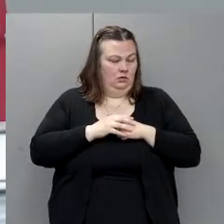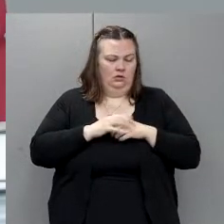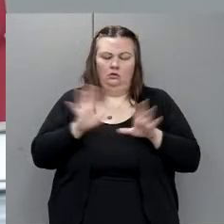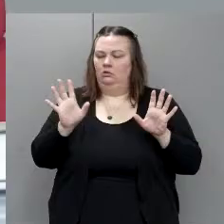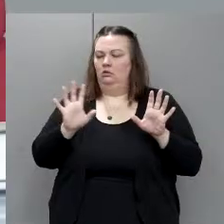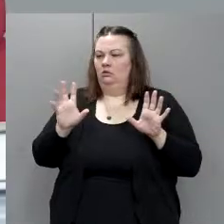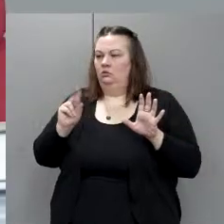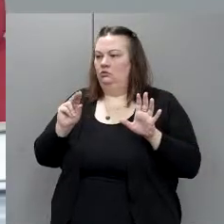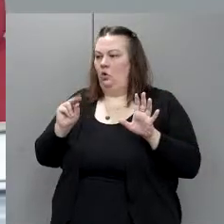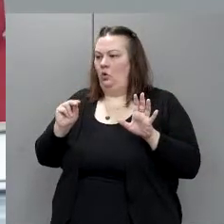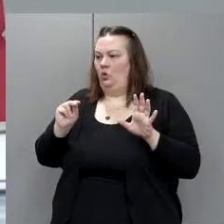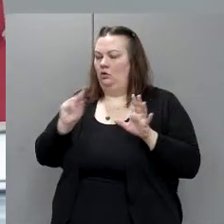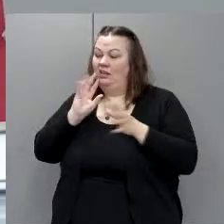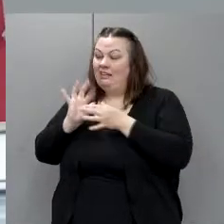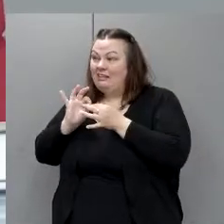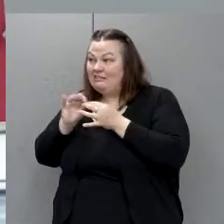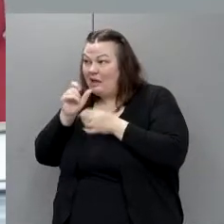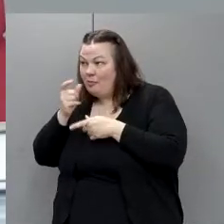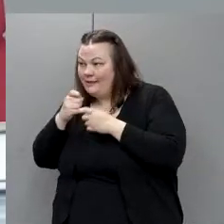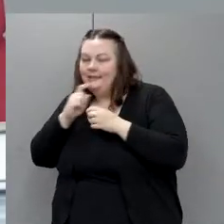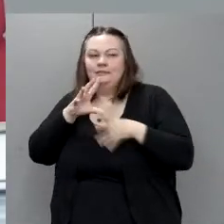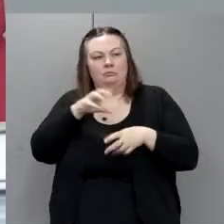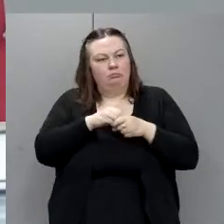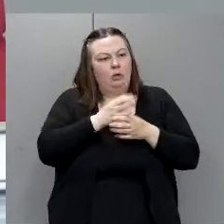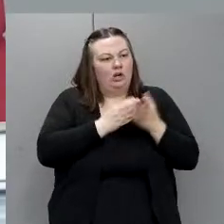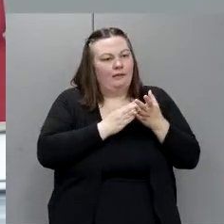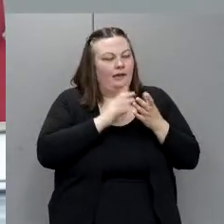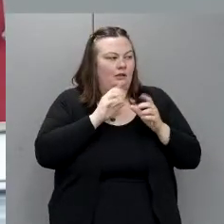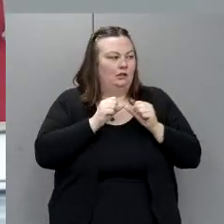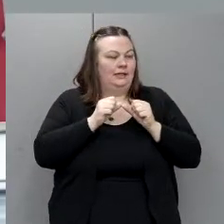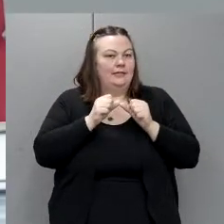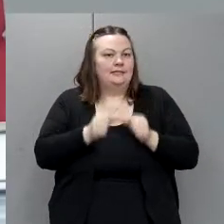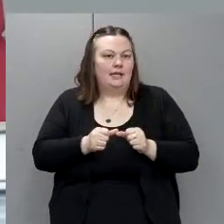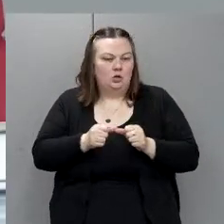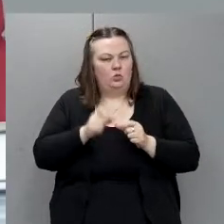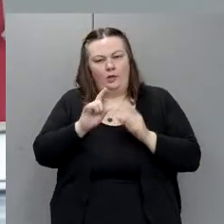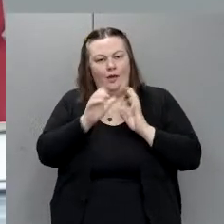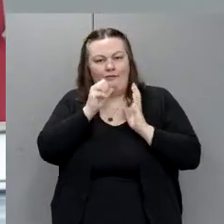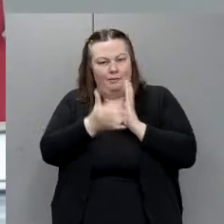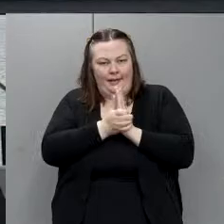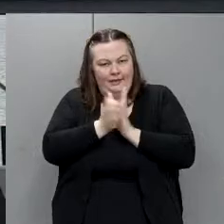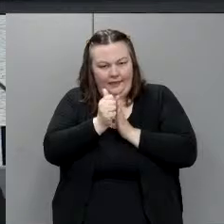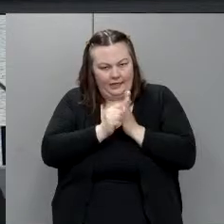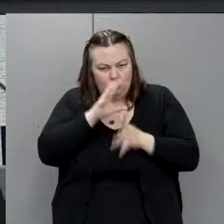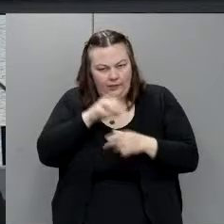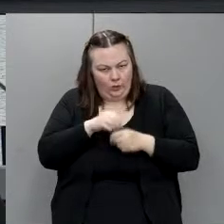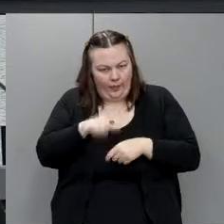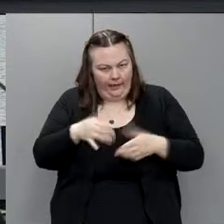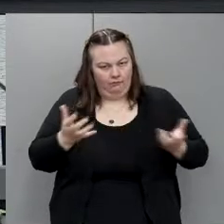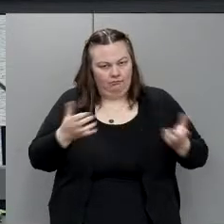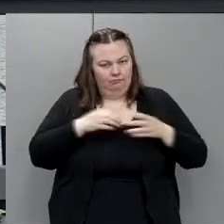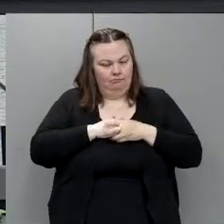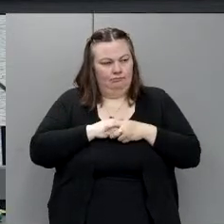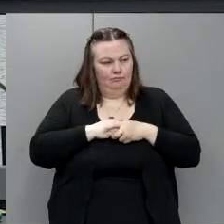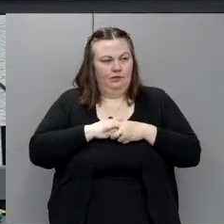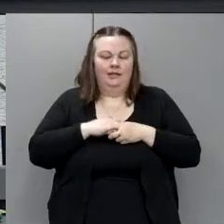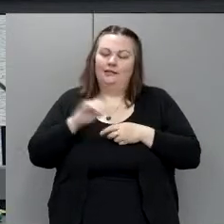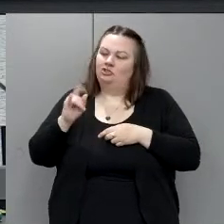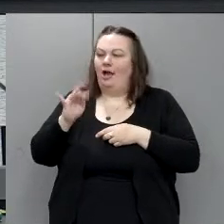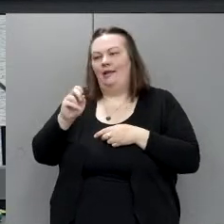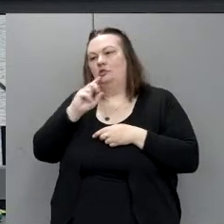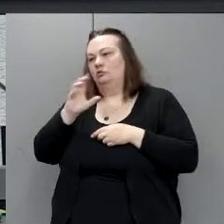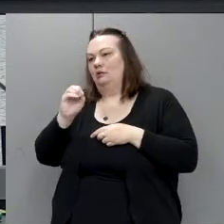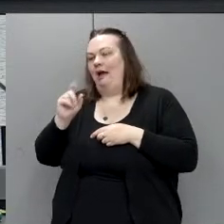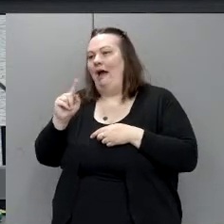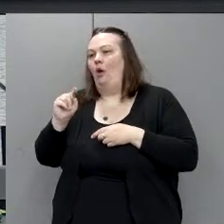No. It's part of it. Continuing. Well, you haven't amended the agenda to include that. John, you're out of